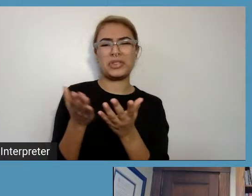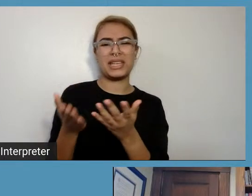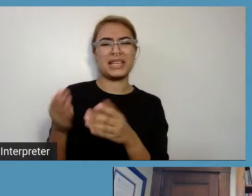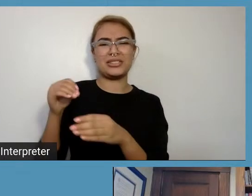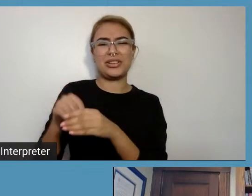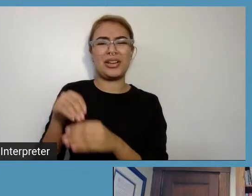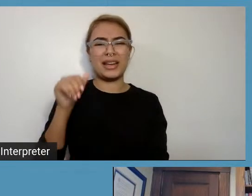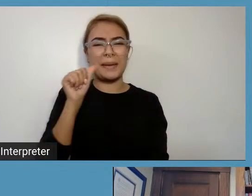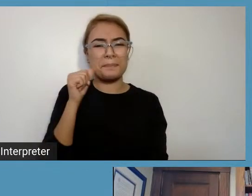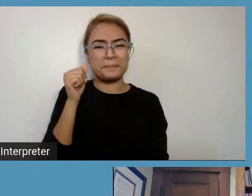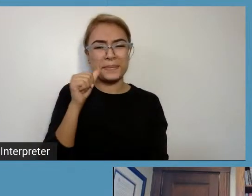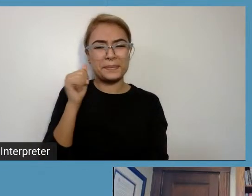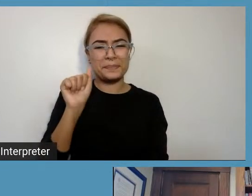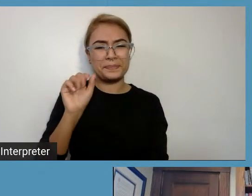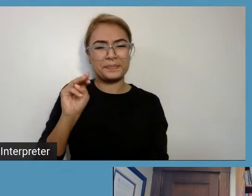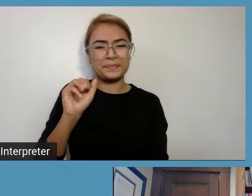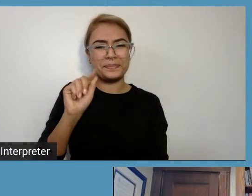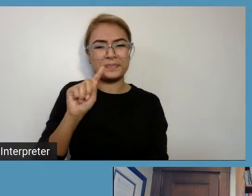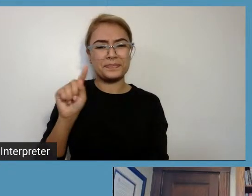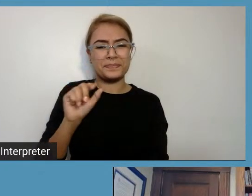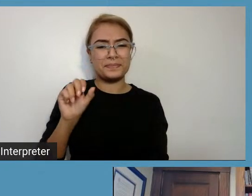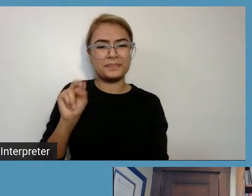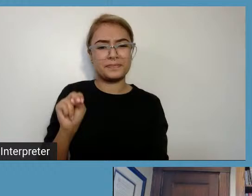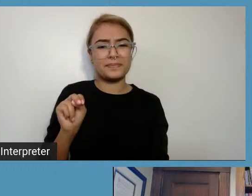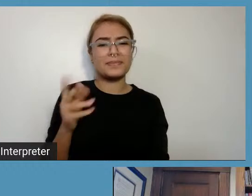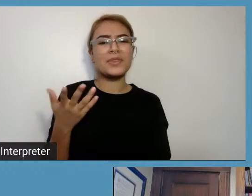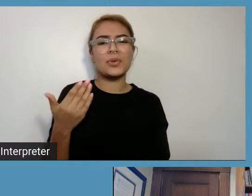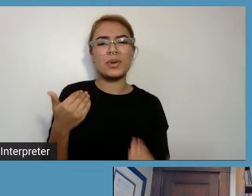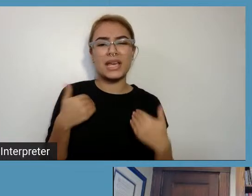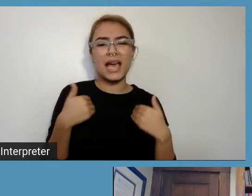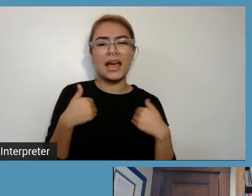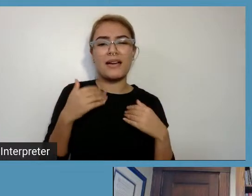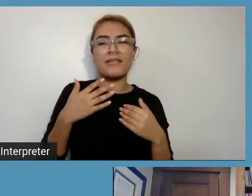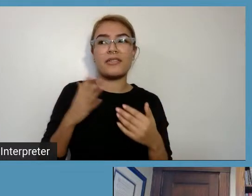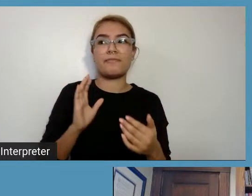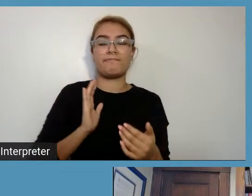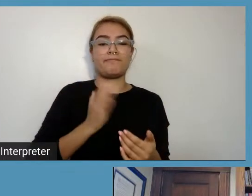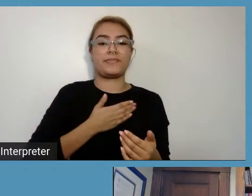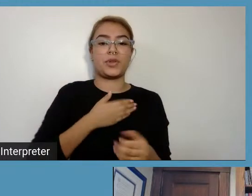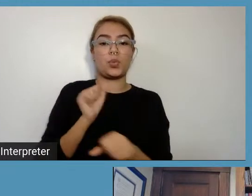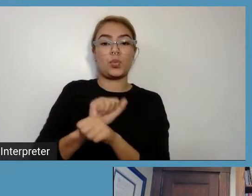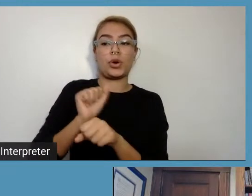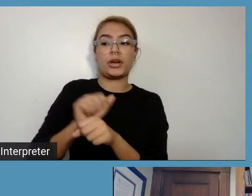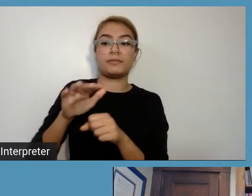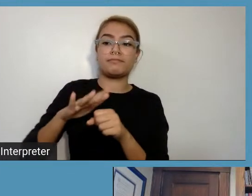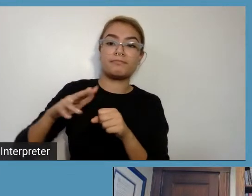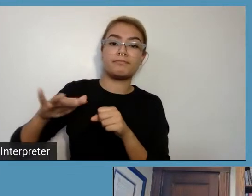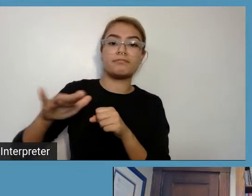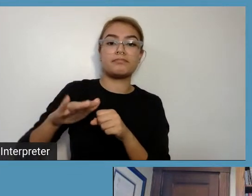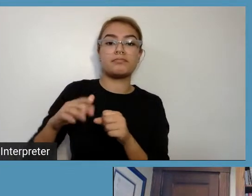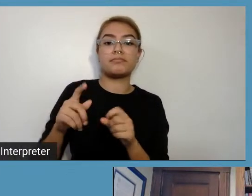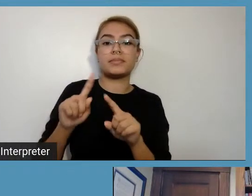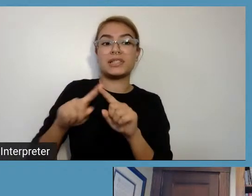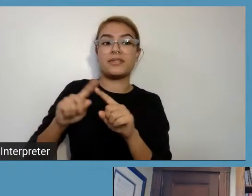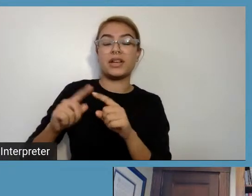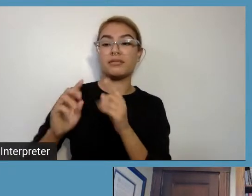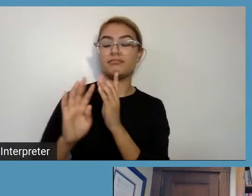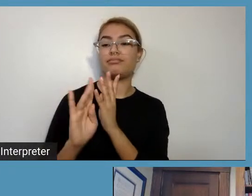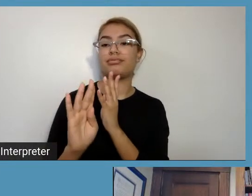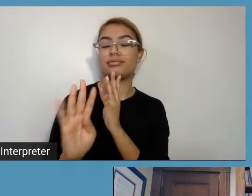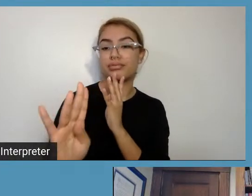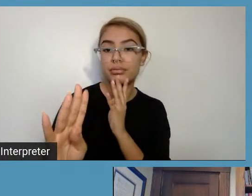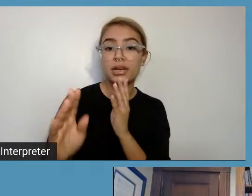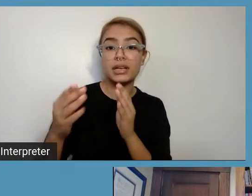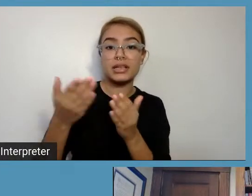Amazon. And so we have in our workspace upstairs, we have a kind of a row of things that are waiting to get